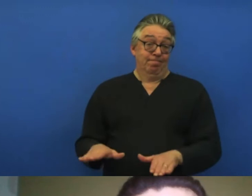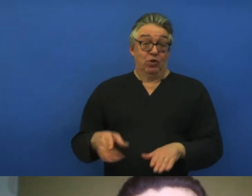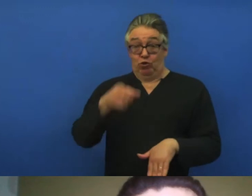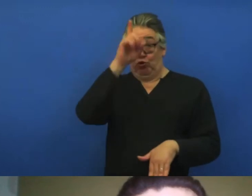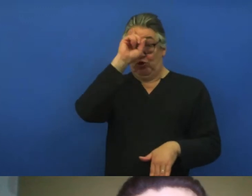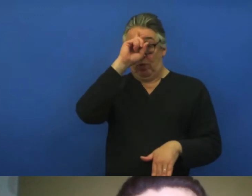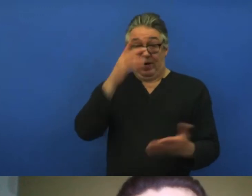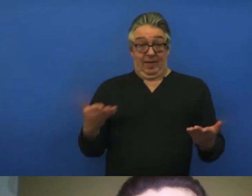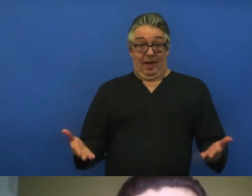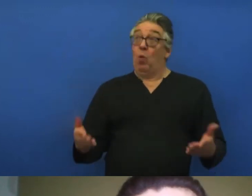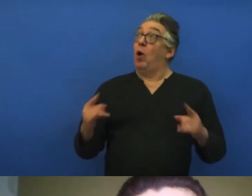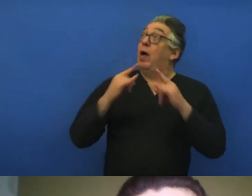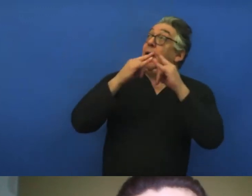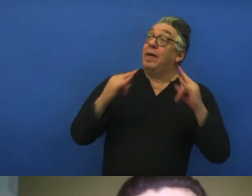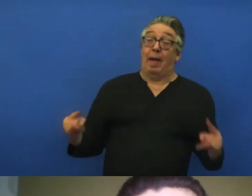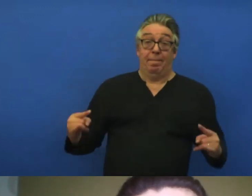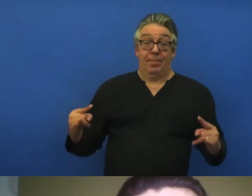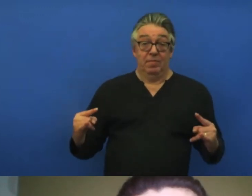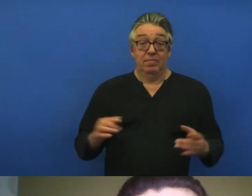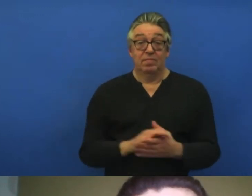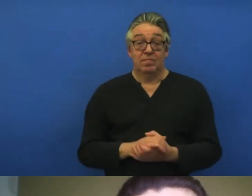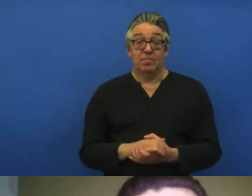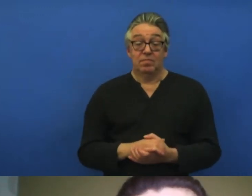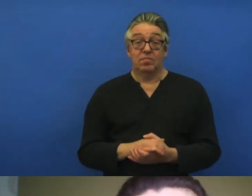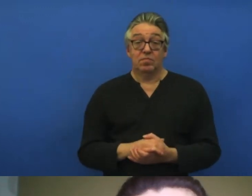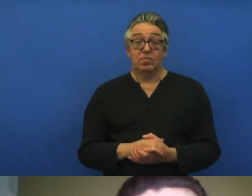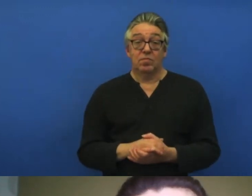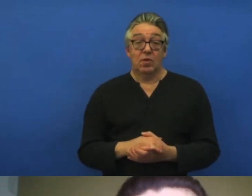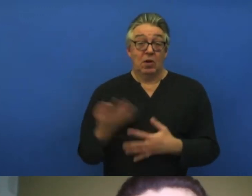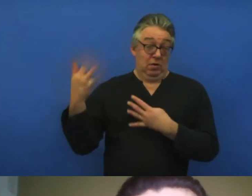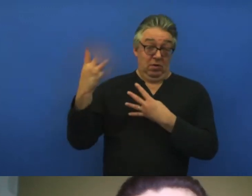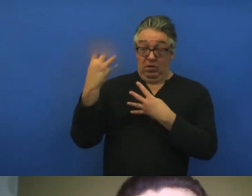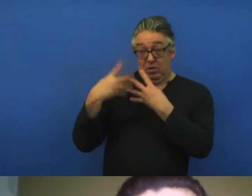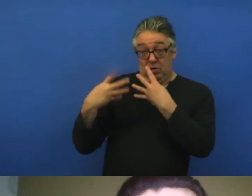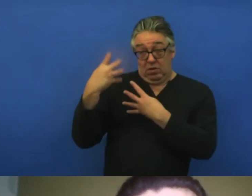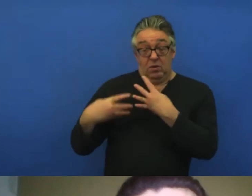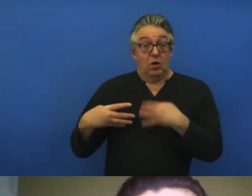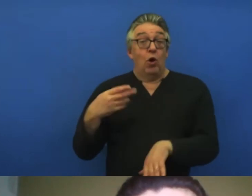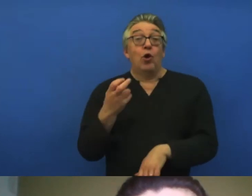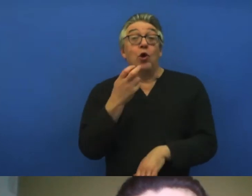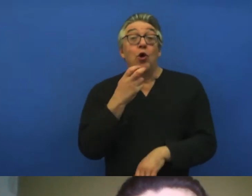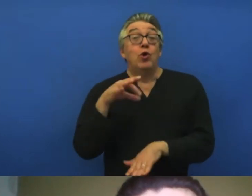and I was checked by a physician, and